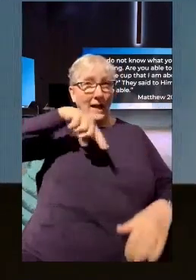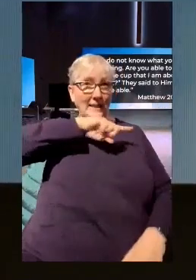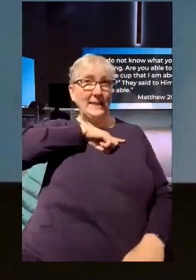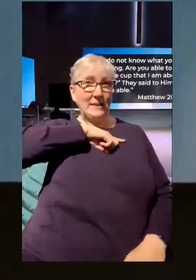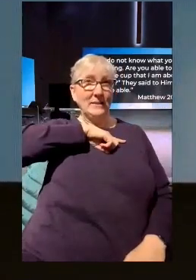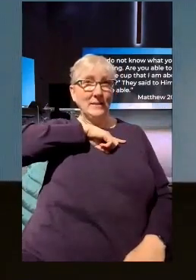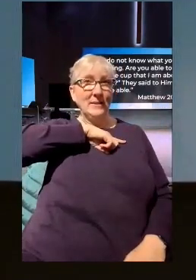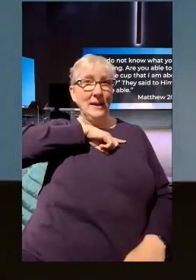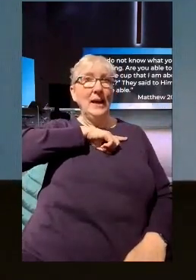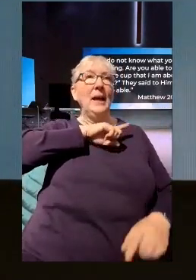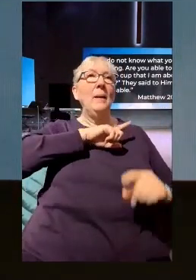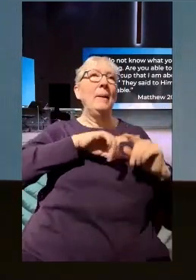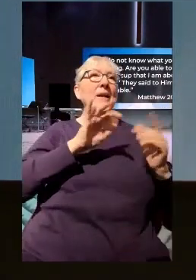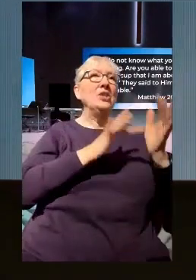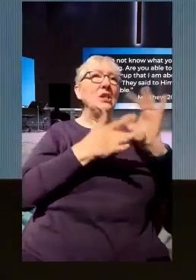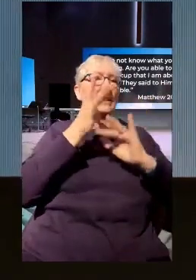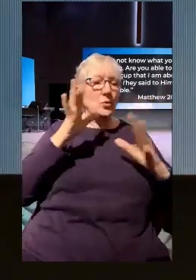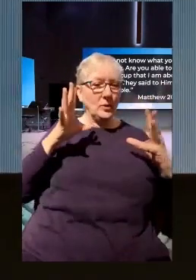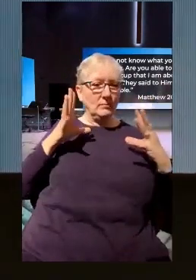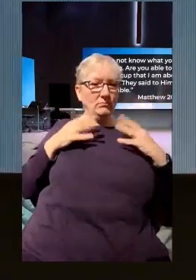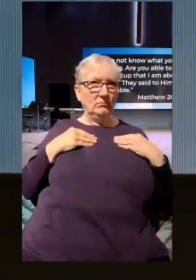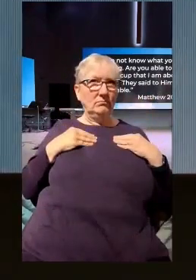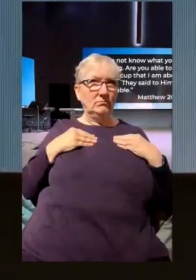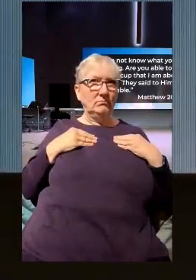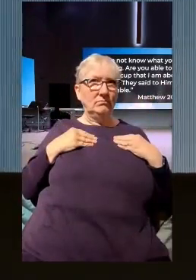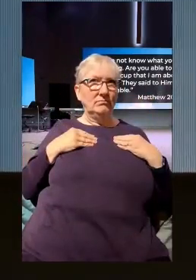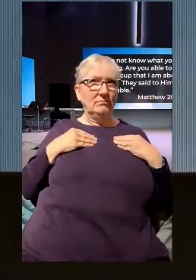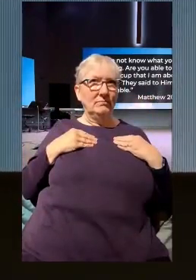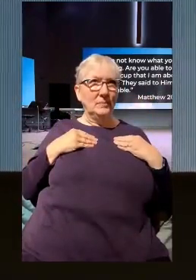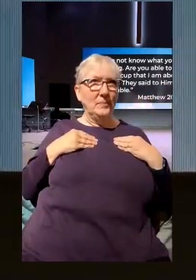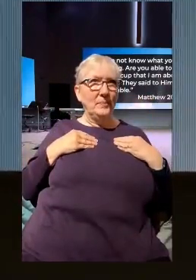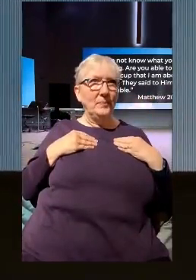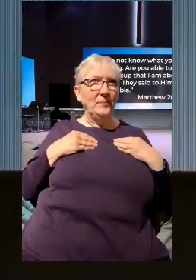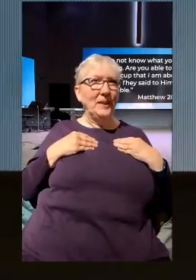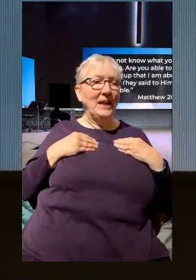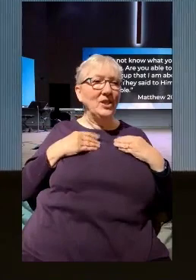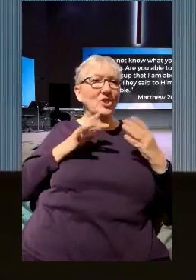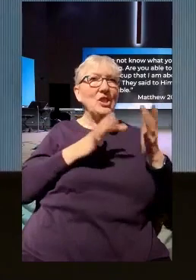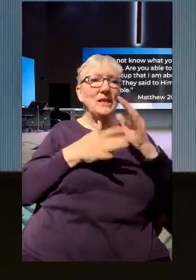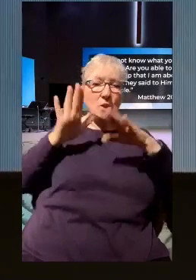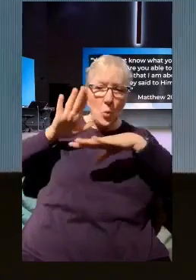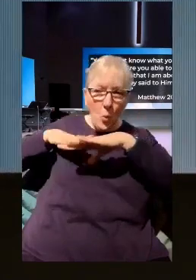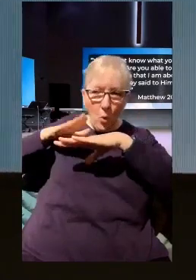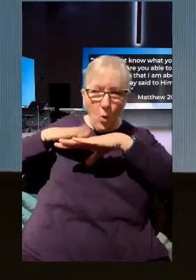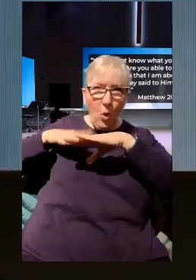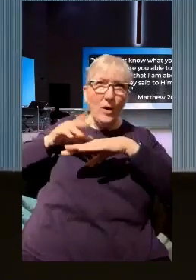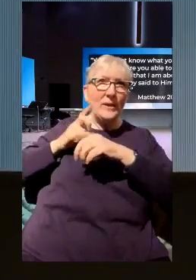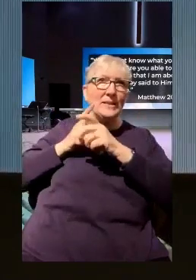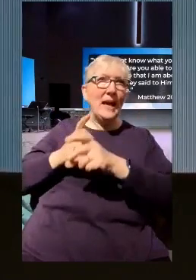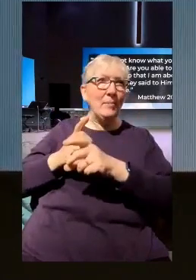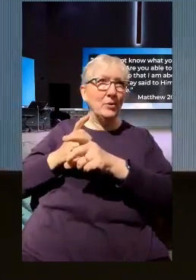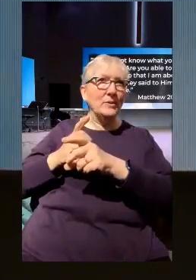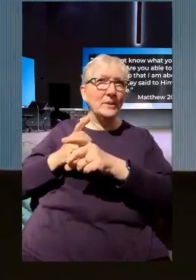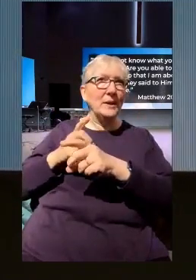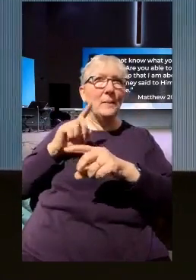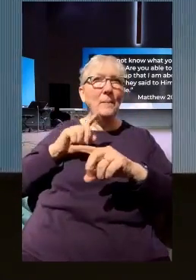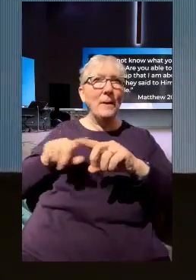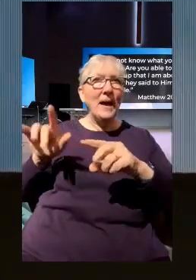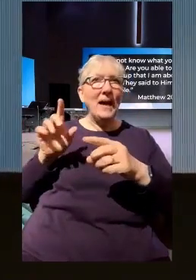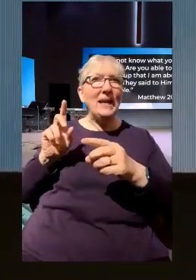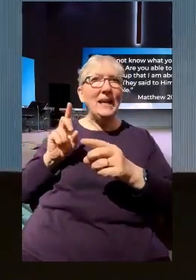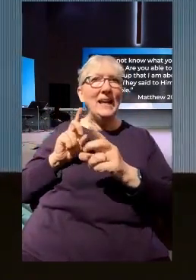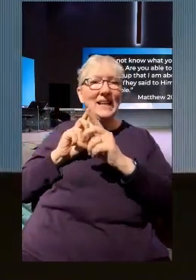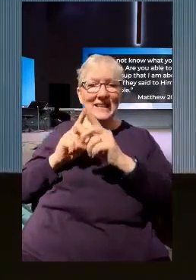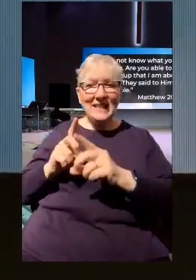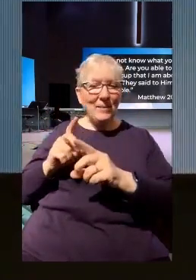But Jesus is going to take it. He's been warning his disciples about this, but they don't stop and think about what